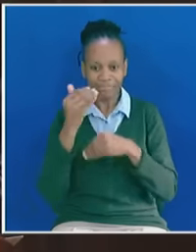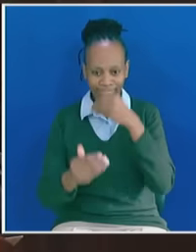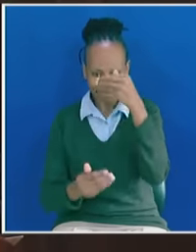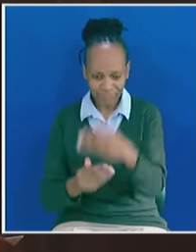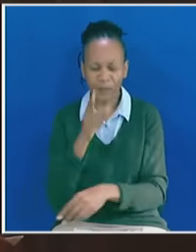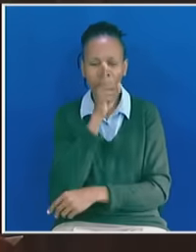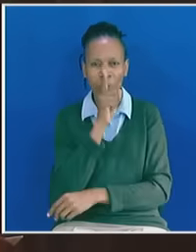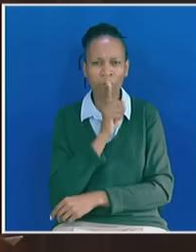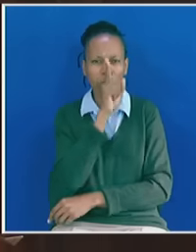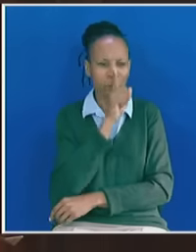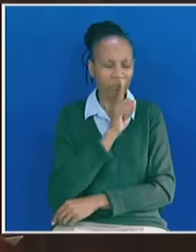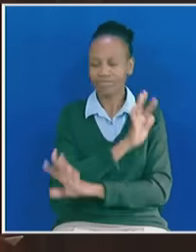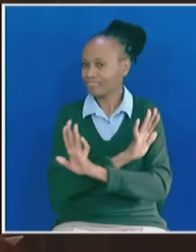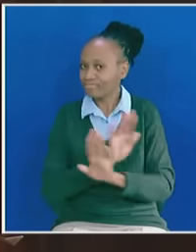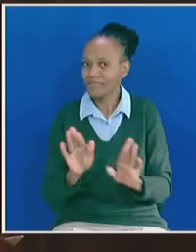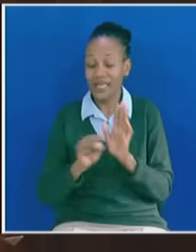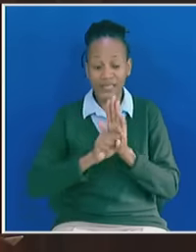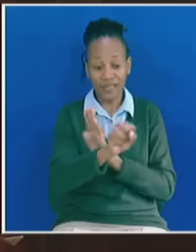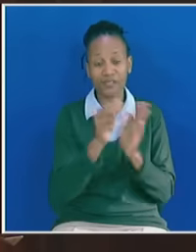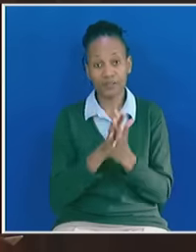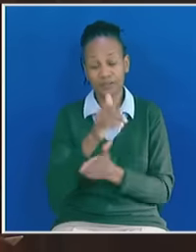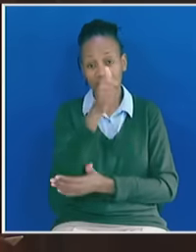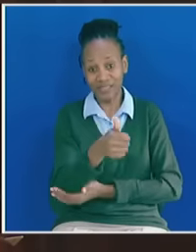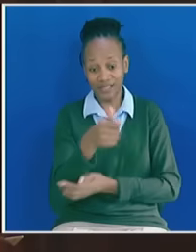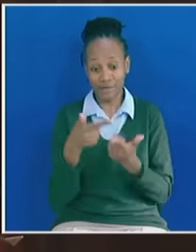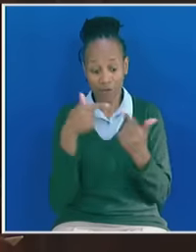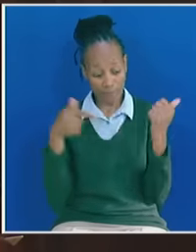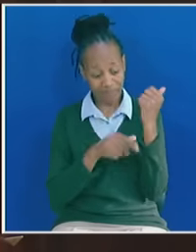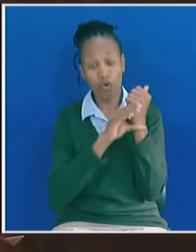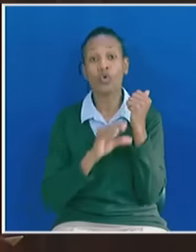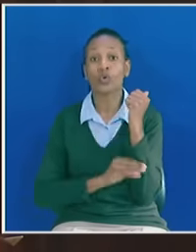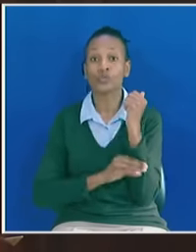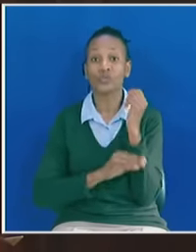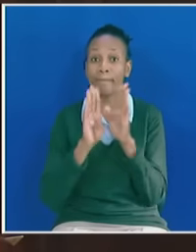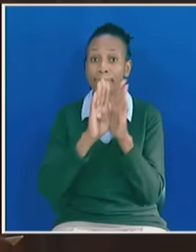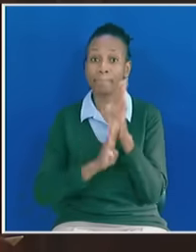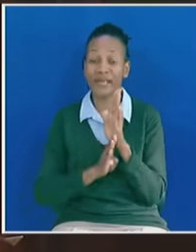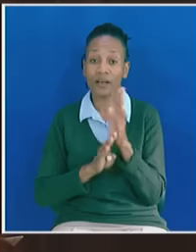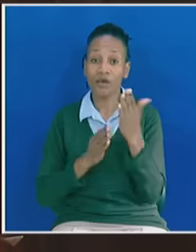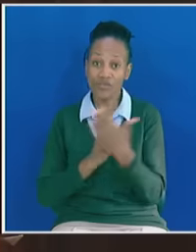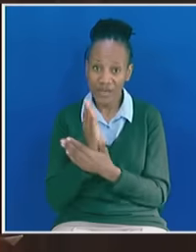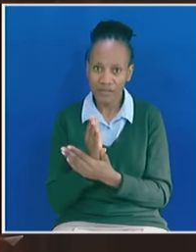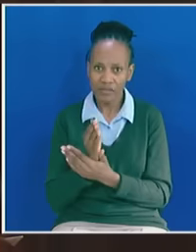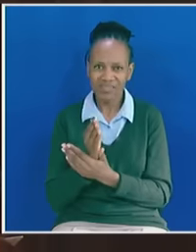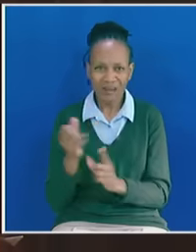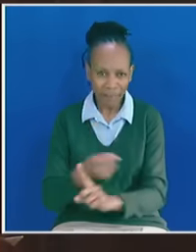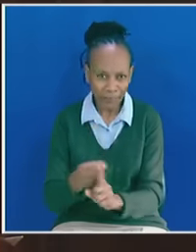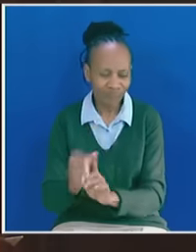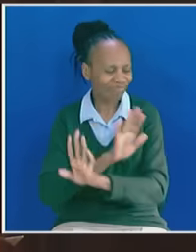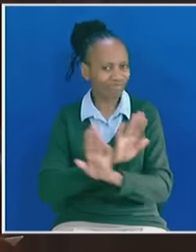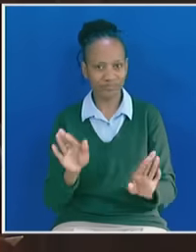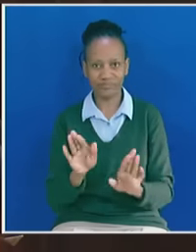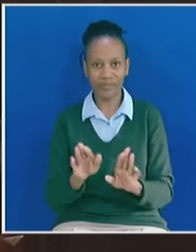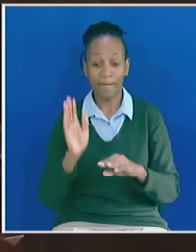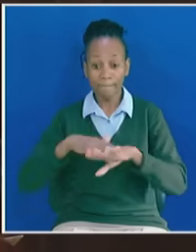silent when Section 16 of the Constitution on the Bill of Rights is violated. As a reminder, what does